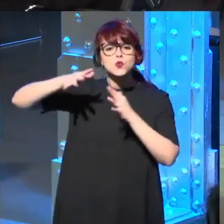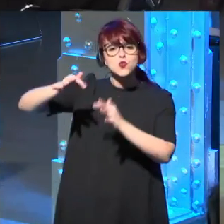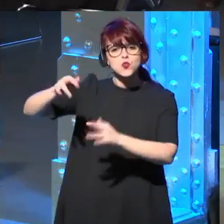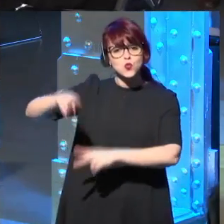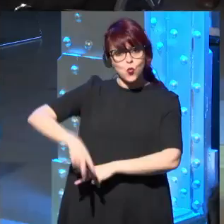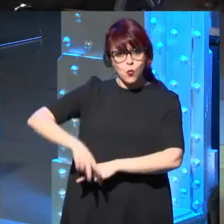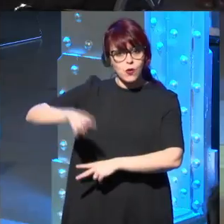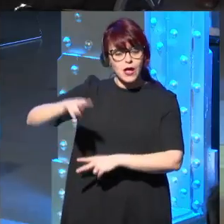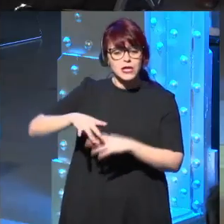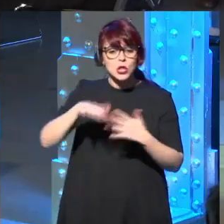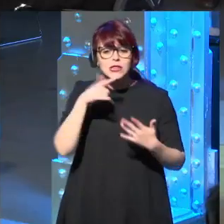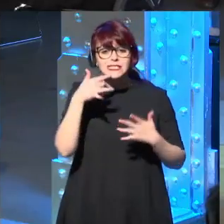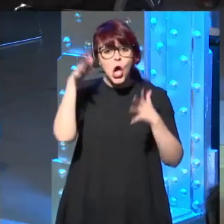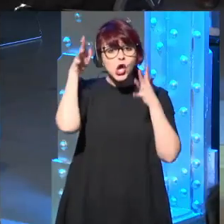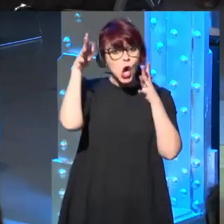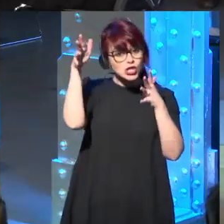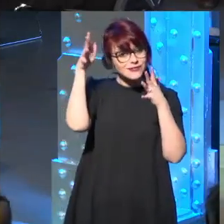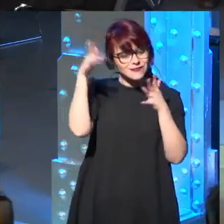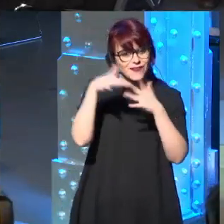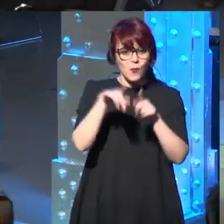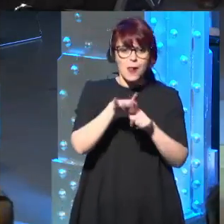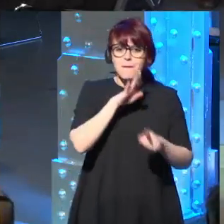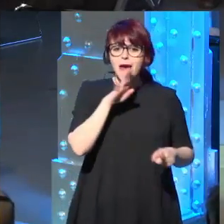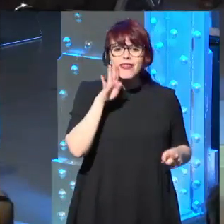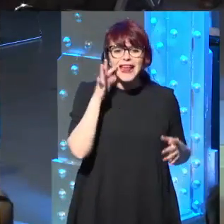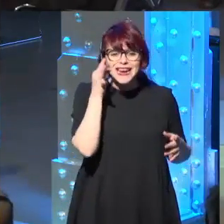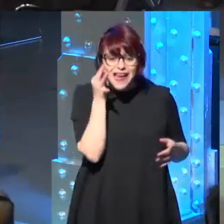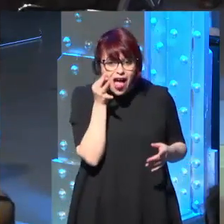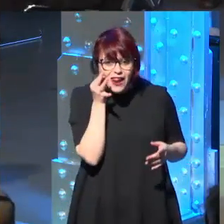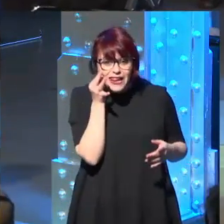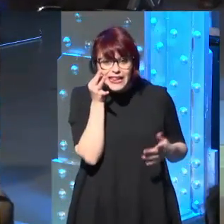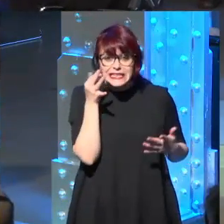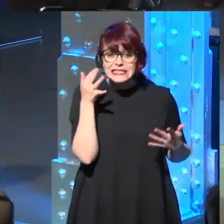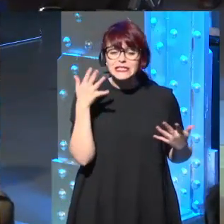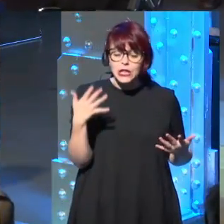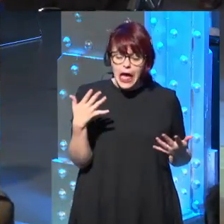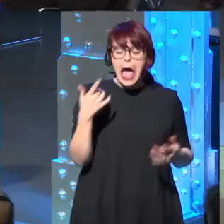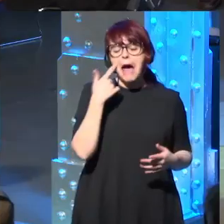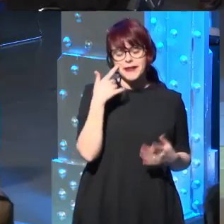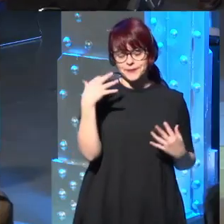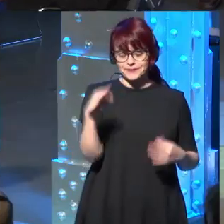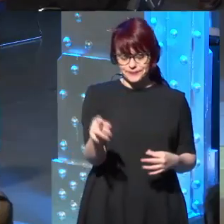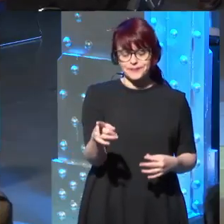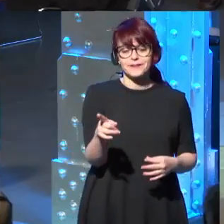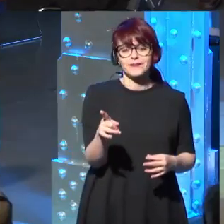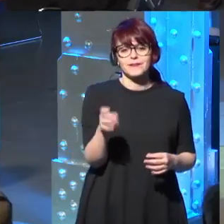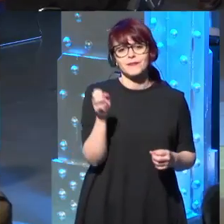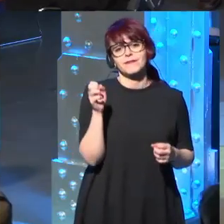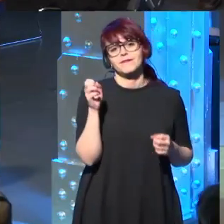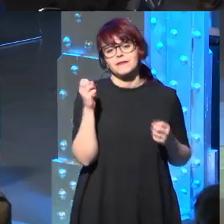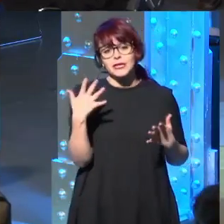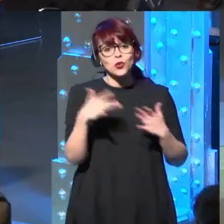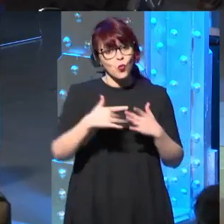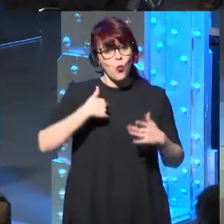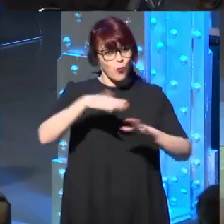those are advices, are tips of real mothers. In my childhood, not in central